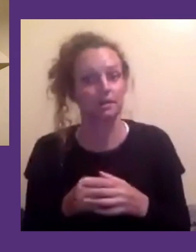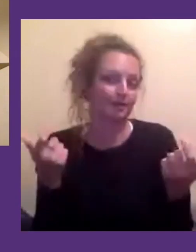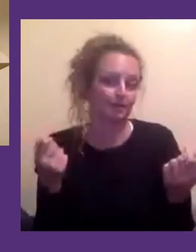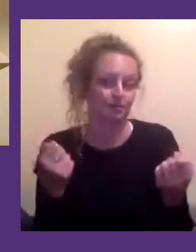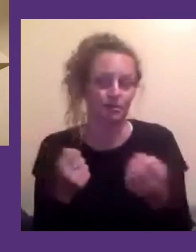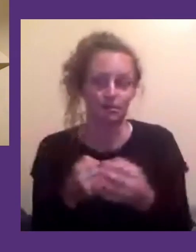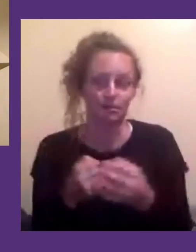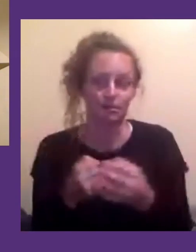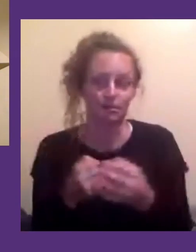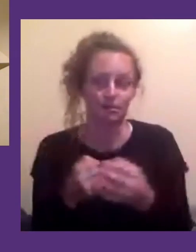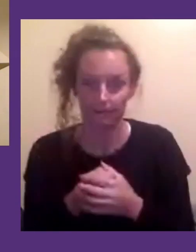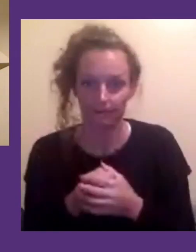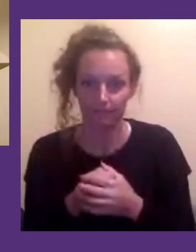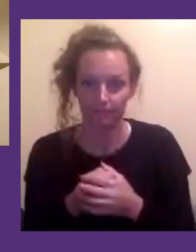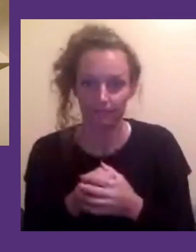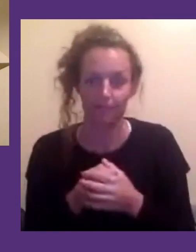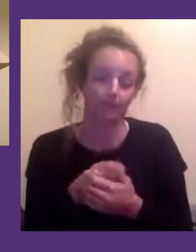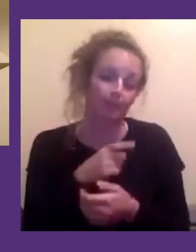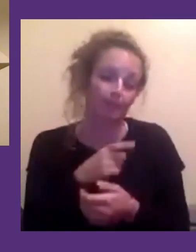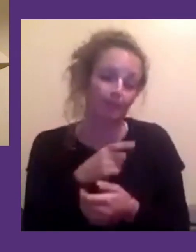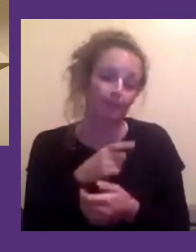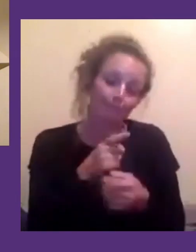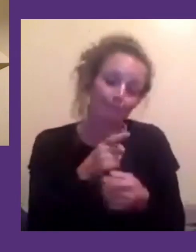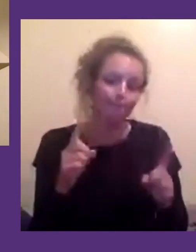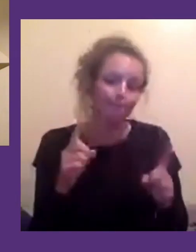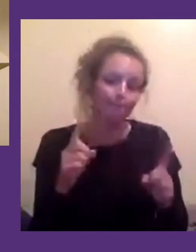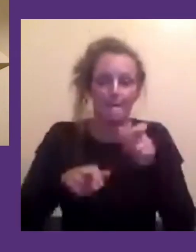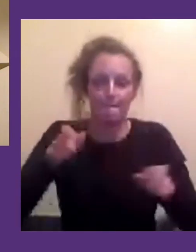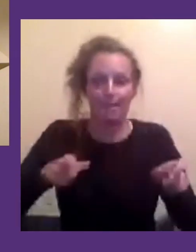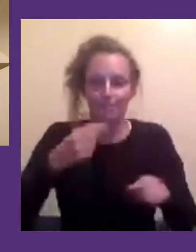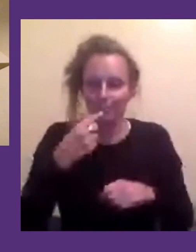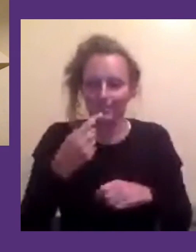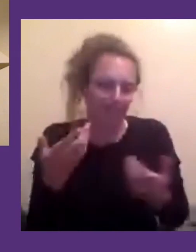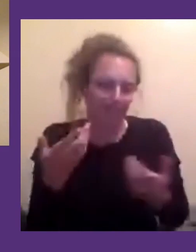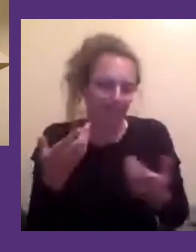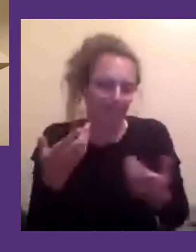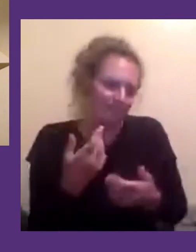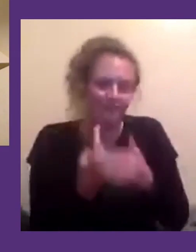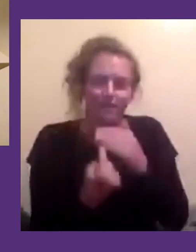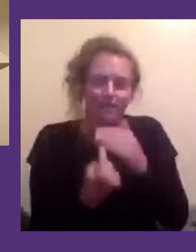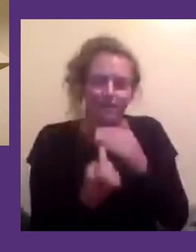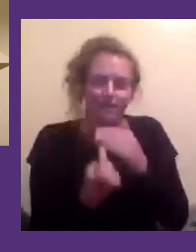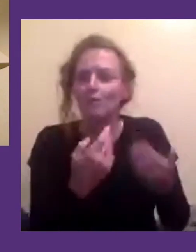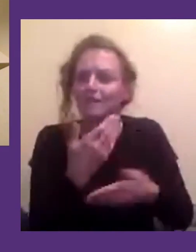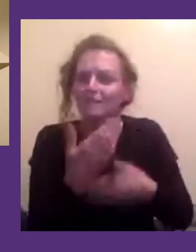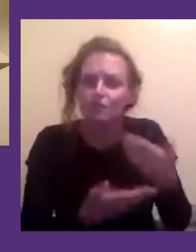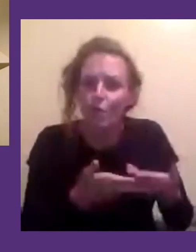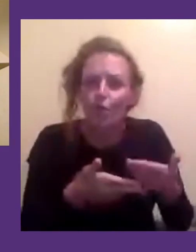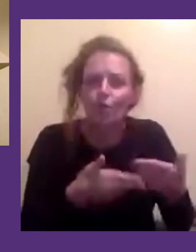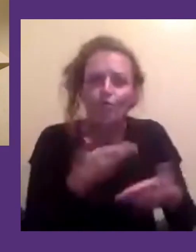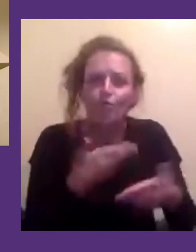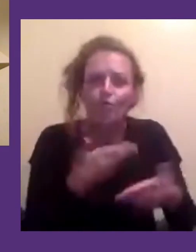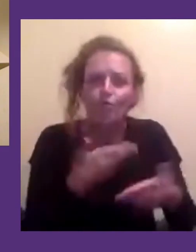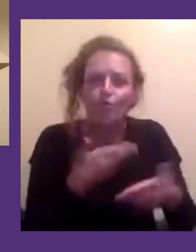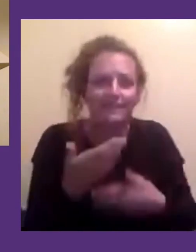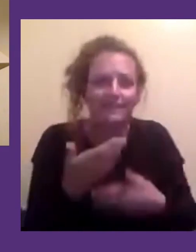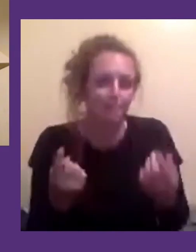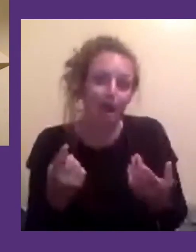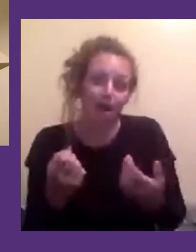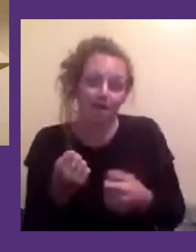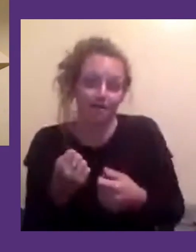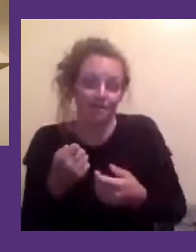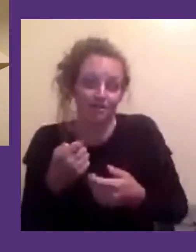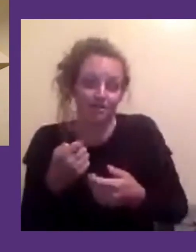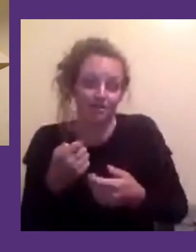this seriously. But of course, storytelling within our culture plays such an important role,